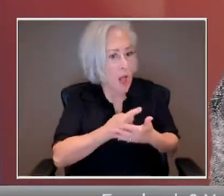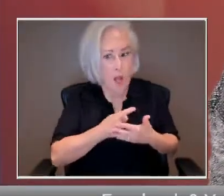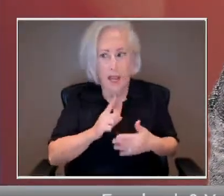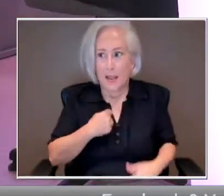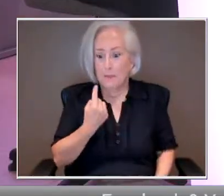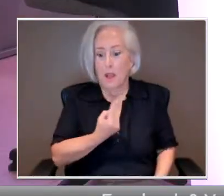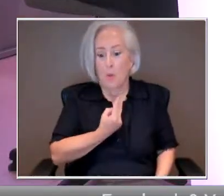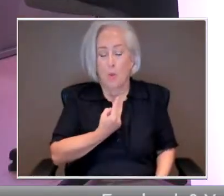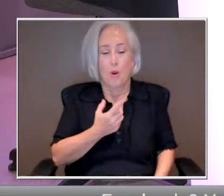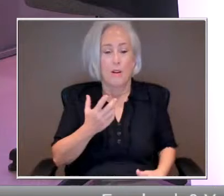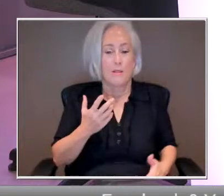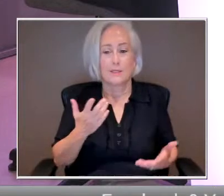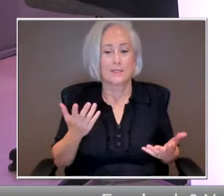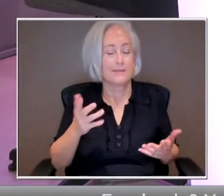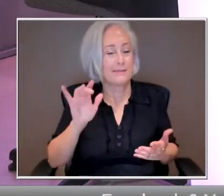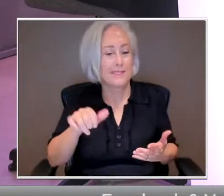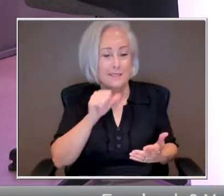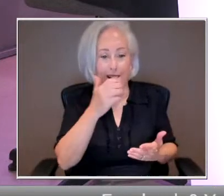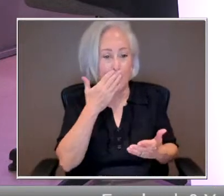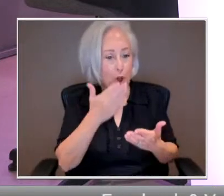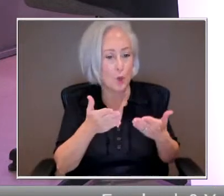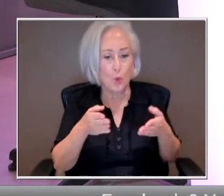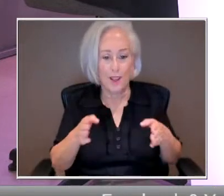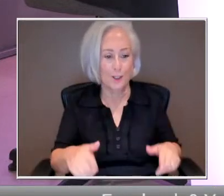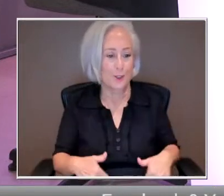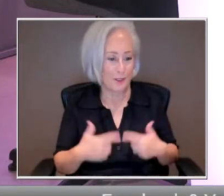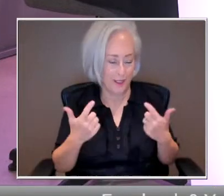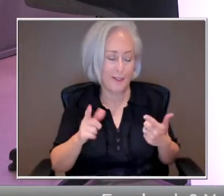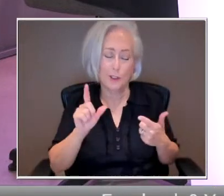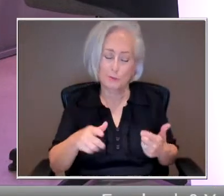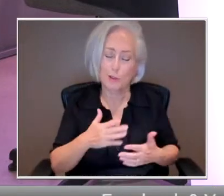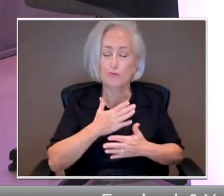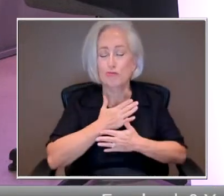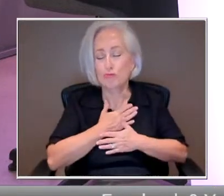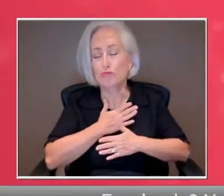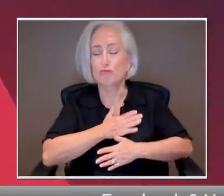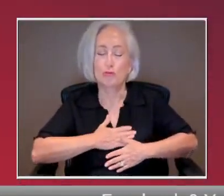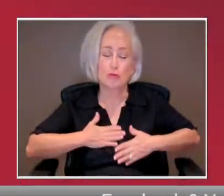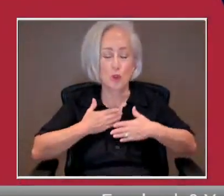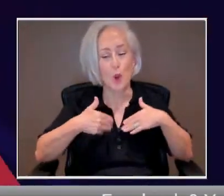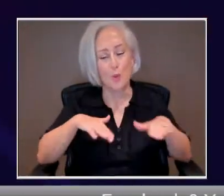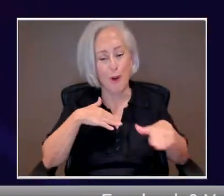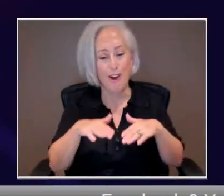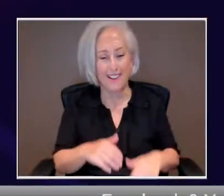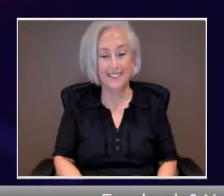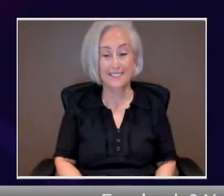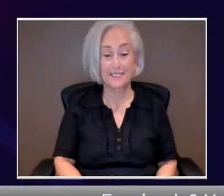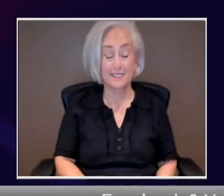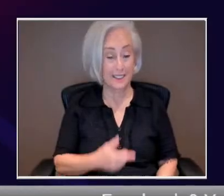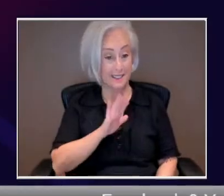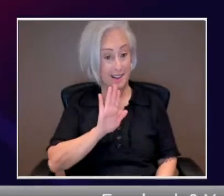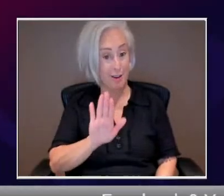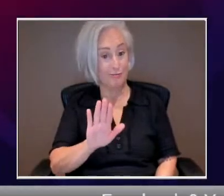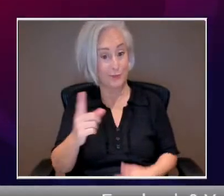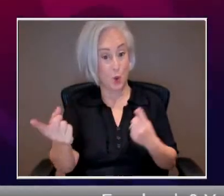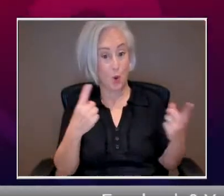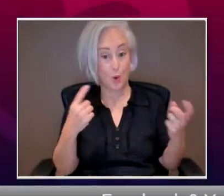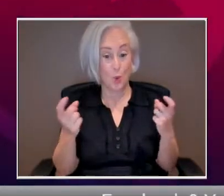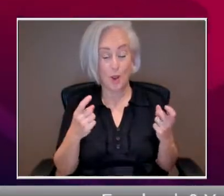live. Yeah. Your walks are supposed to be relaxing and fun. We have some questions coming in, so I want to get to those community